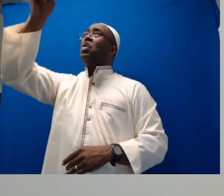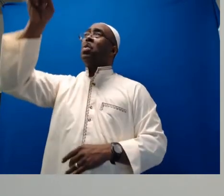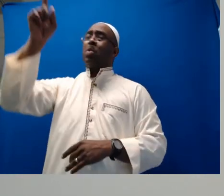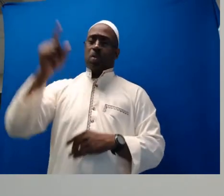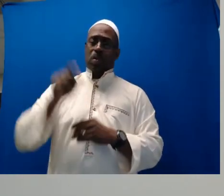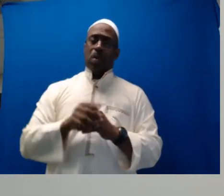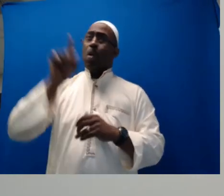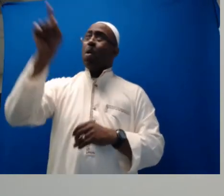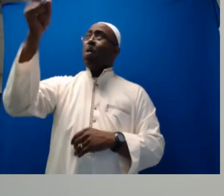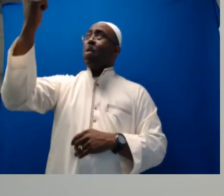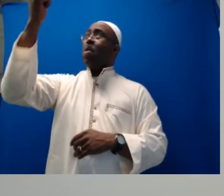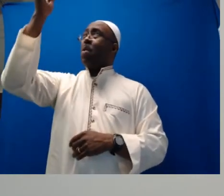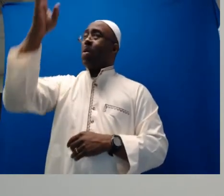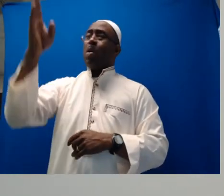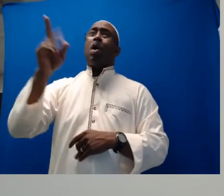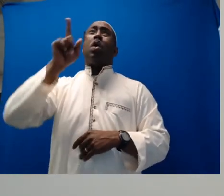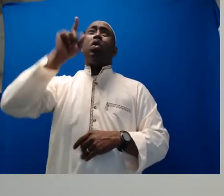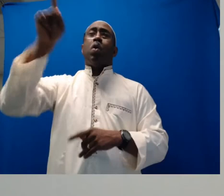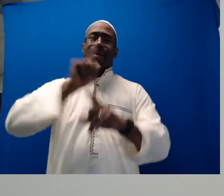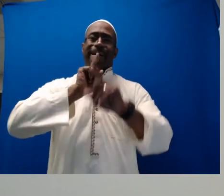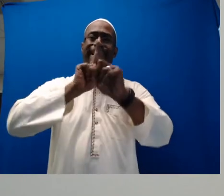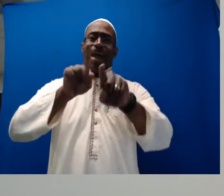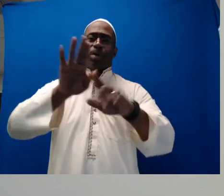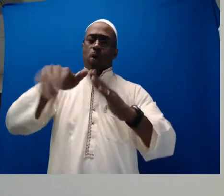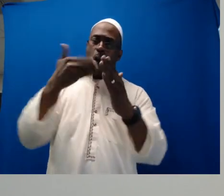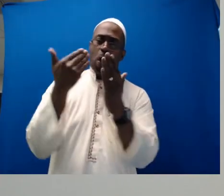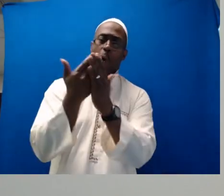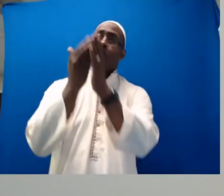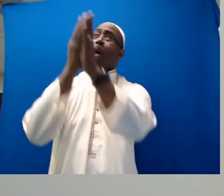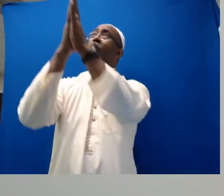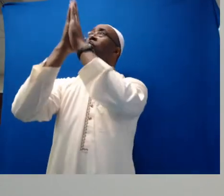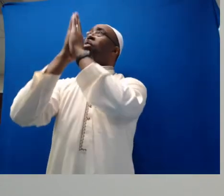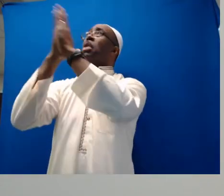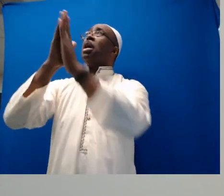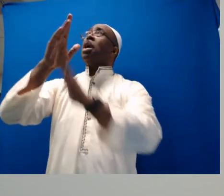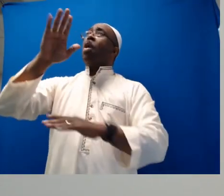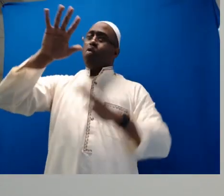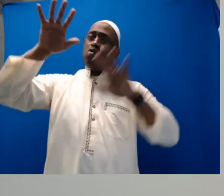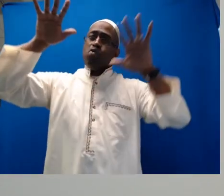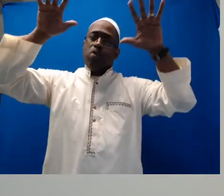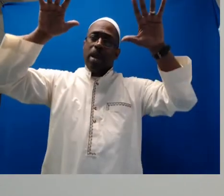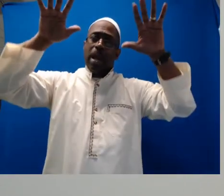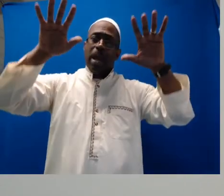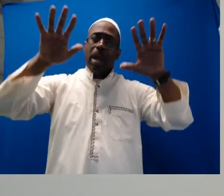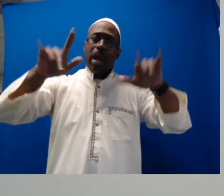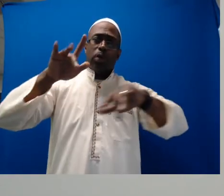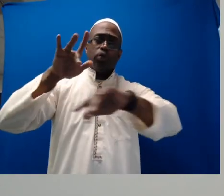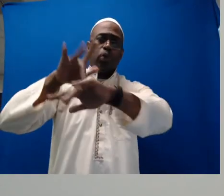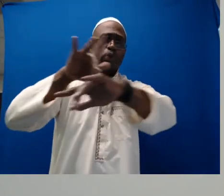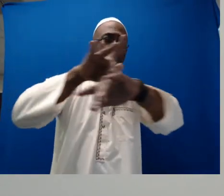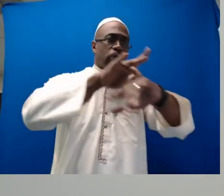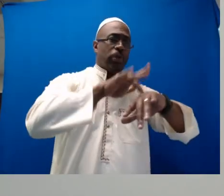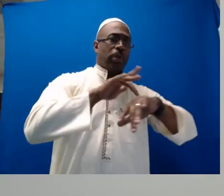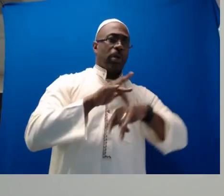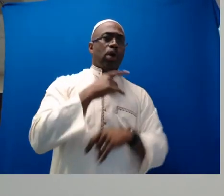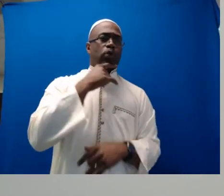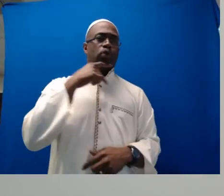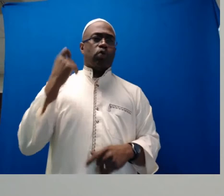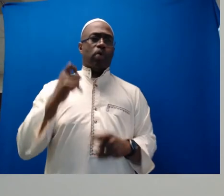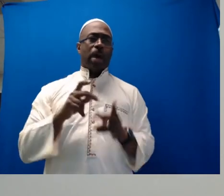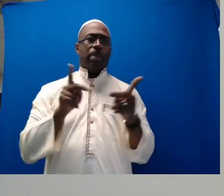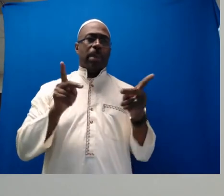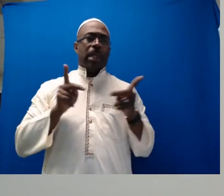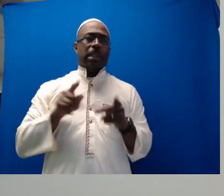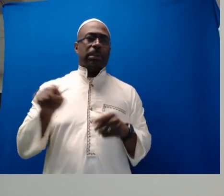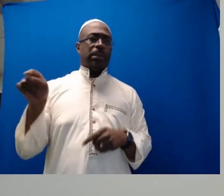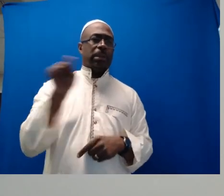You are the one that answers all prayers, that You send down rain upon the lands that are scorched, that